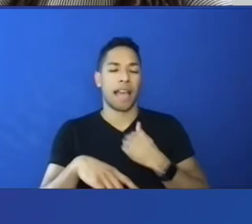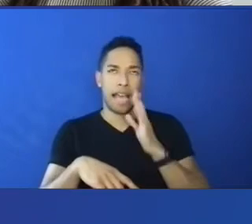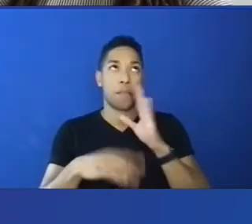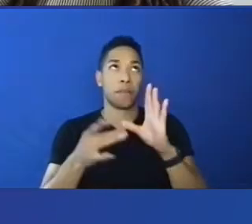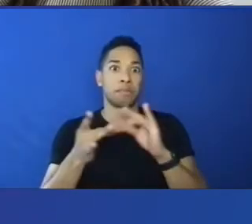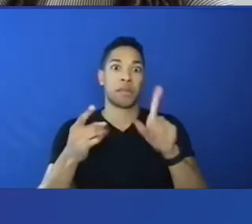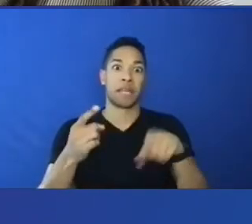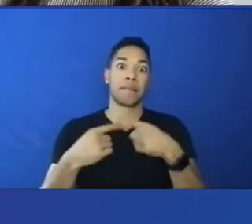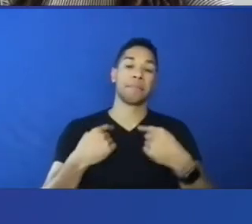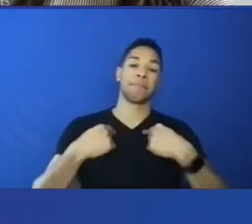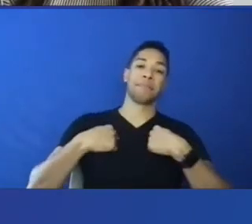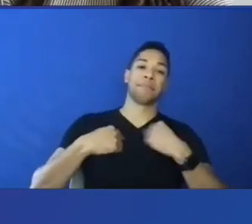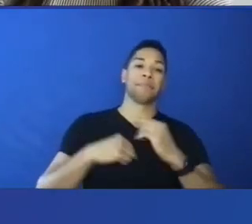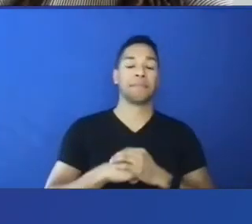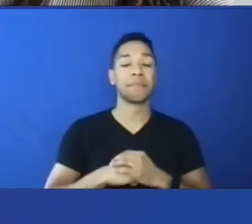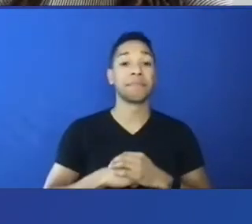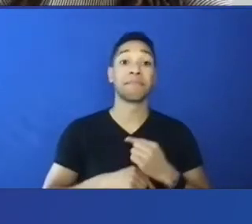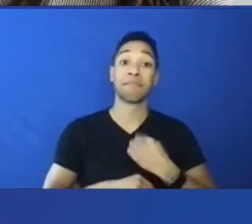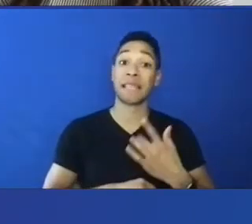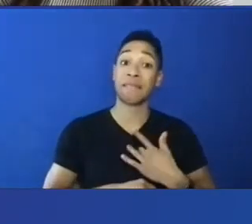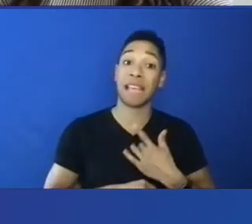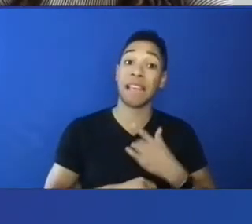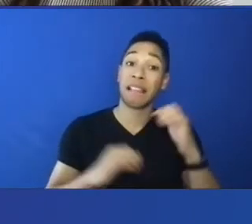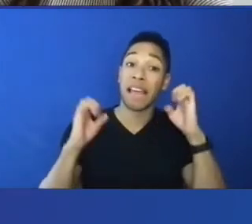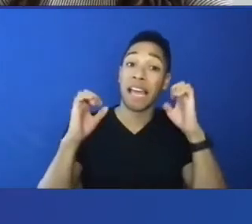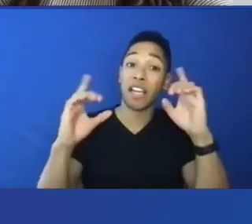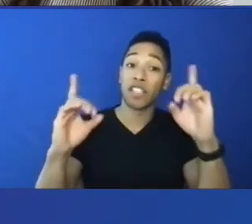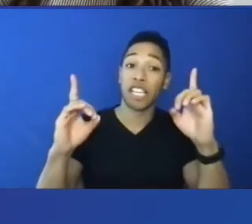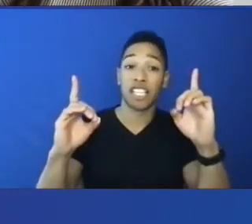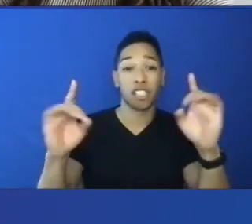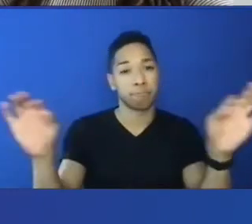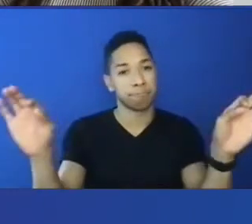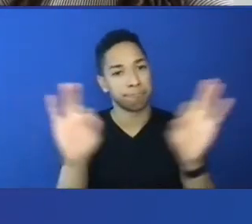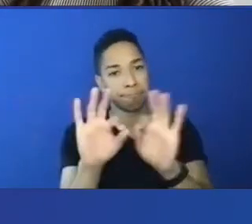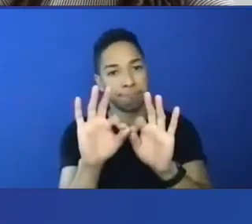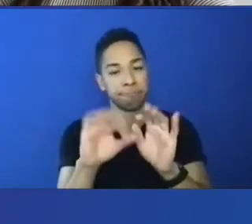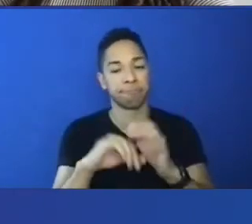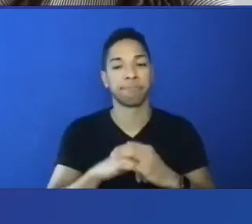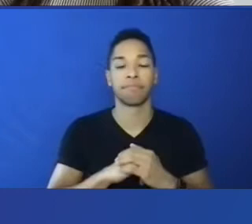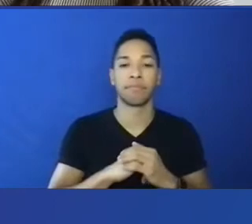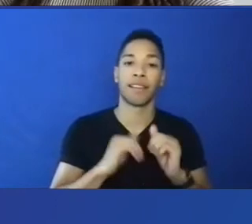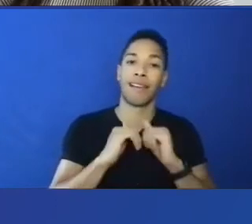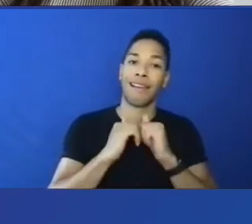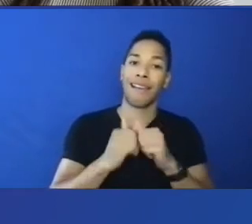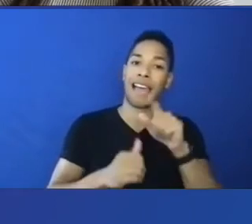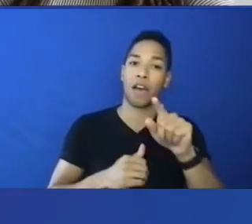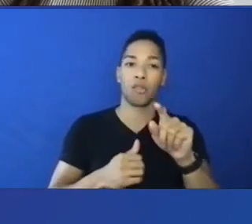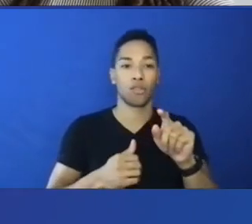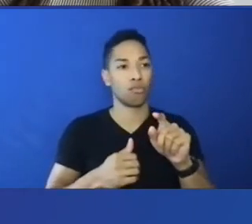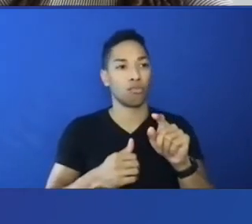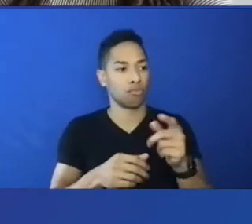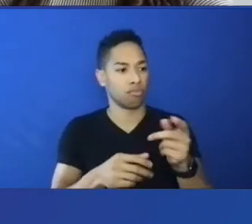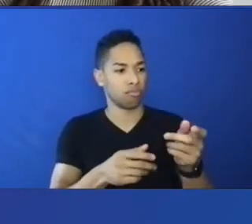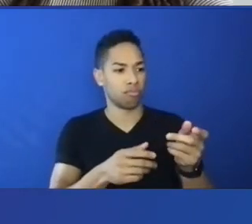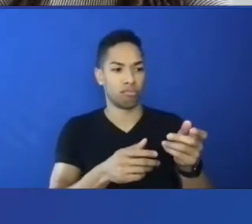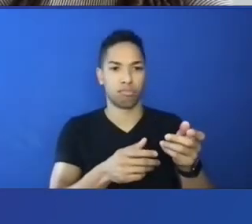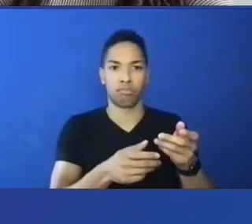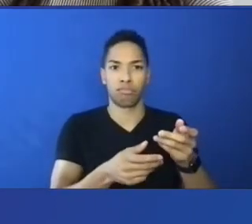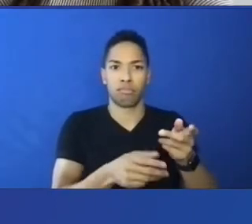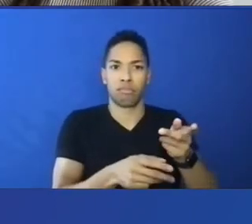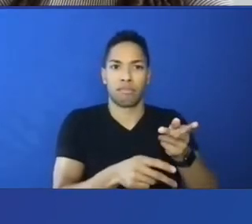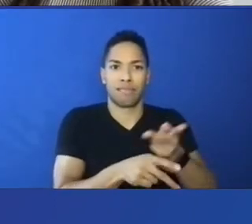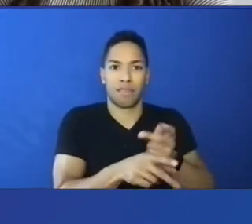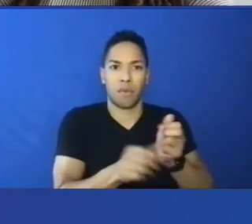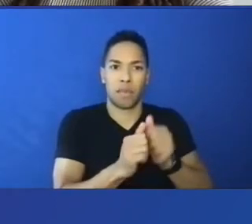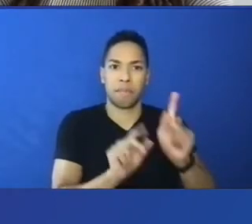doing. I really feel like education is key. And I think how you treat people is key. So